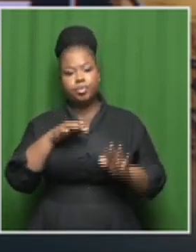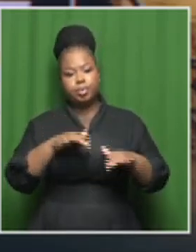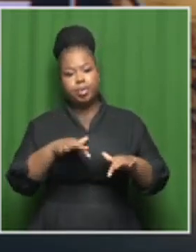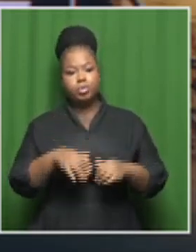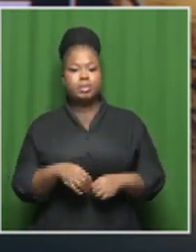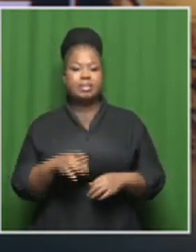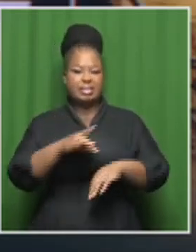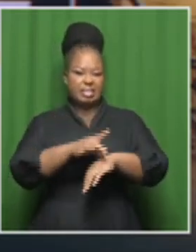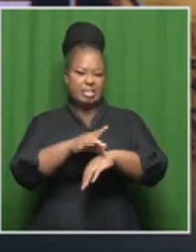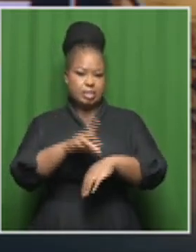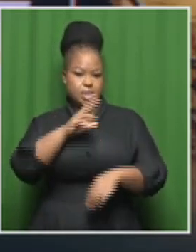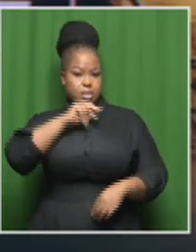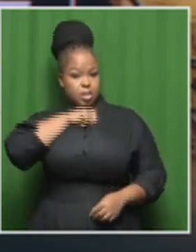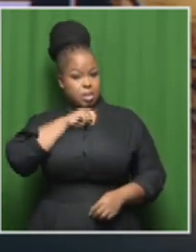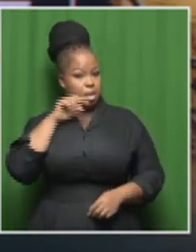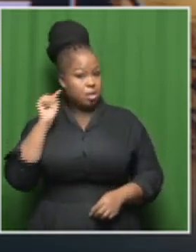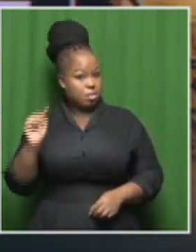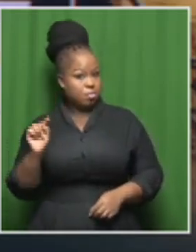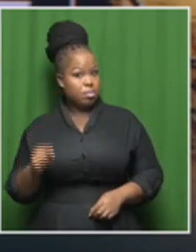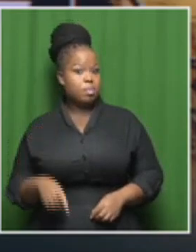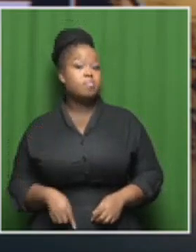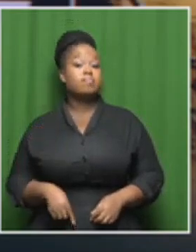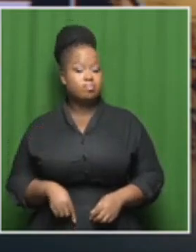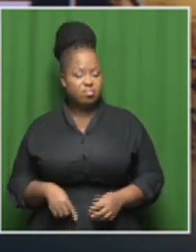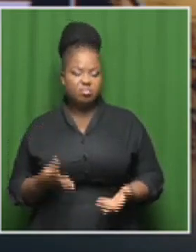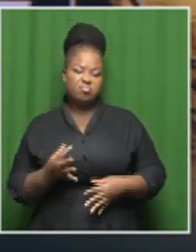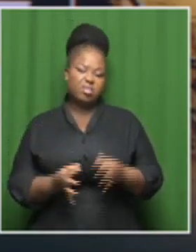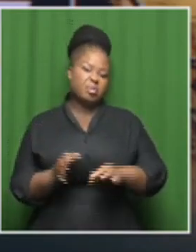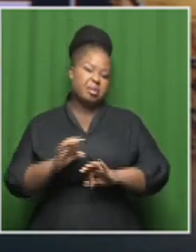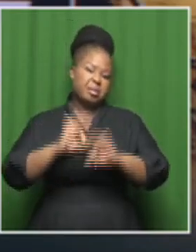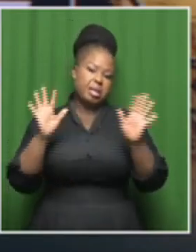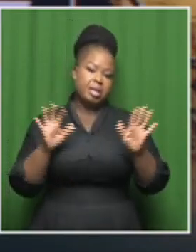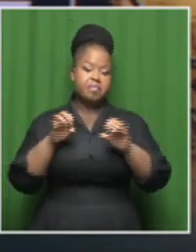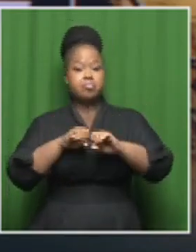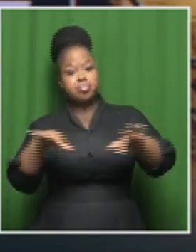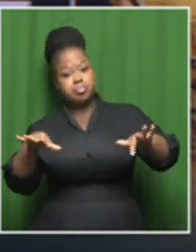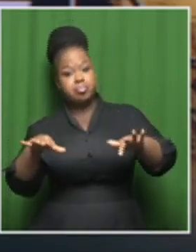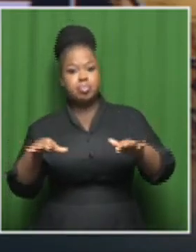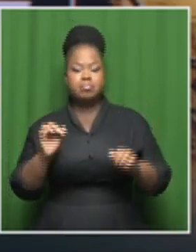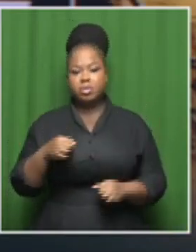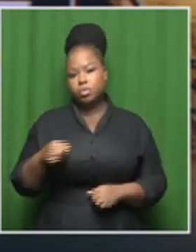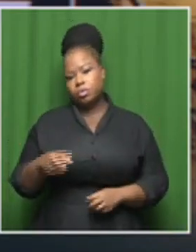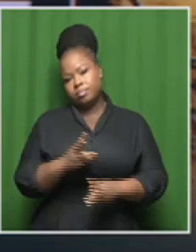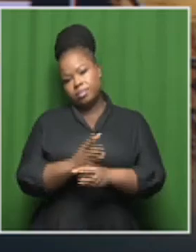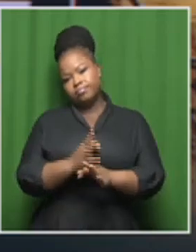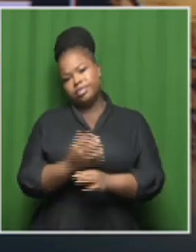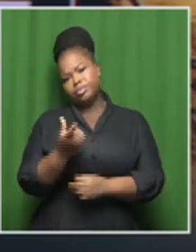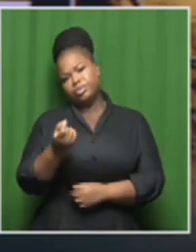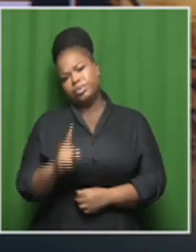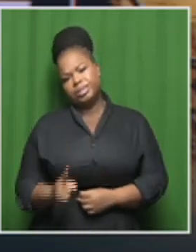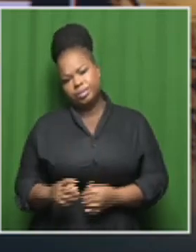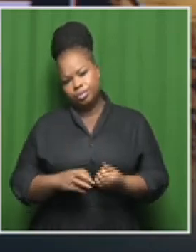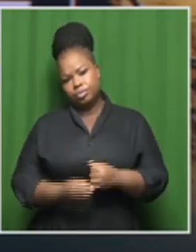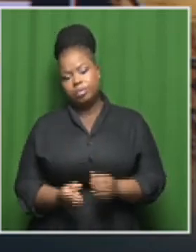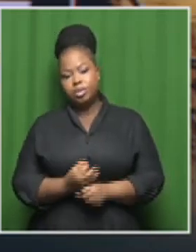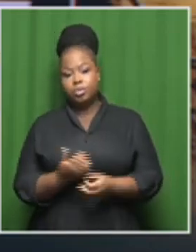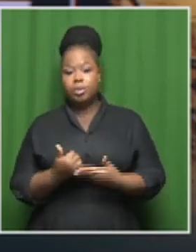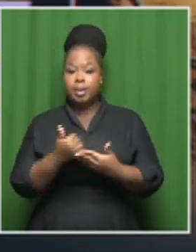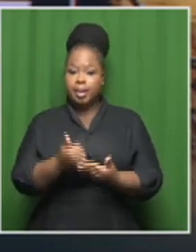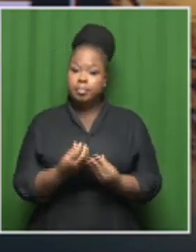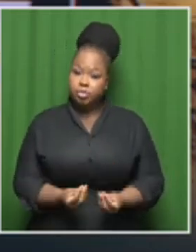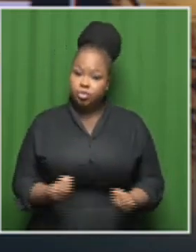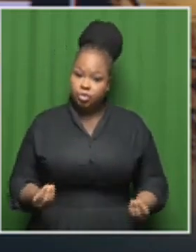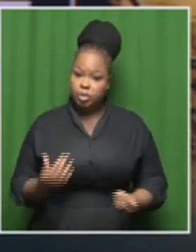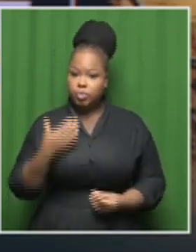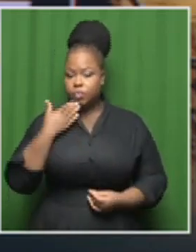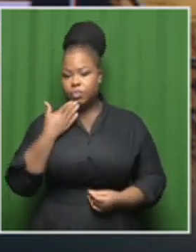disease in some parts of KwaZulu-Natal. Laying fears about whether it's spread or not, and really what parents can do at large to assist their children who have been